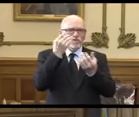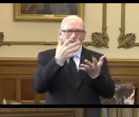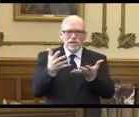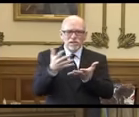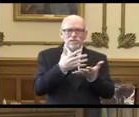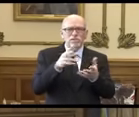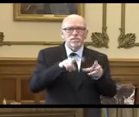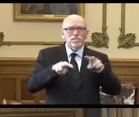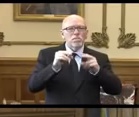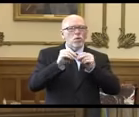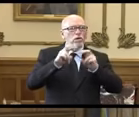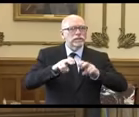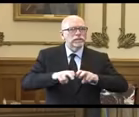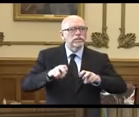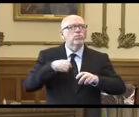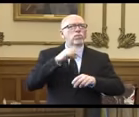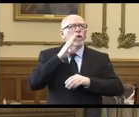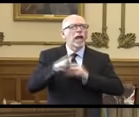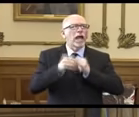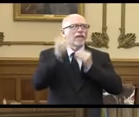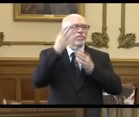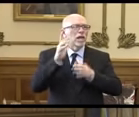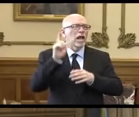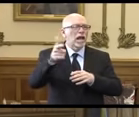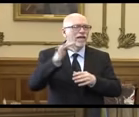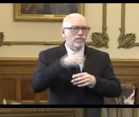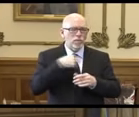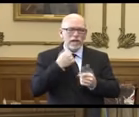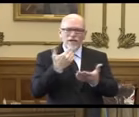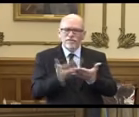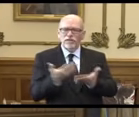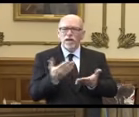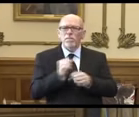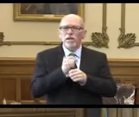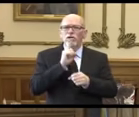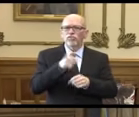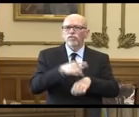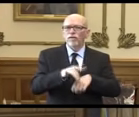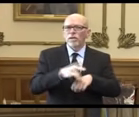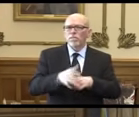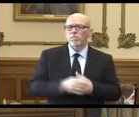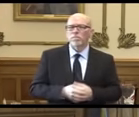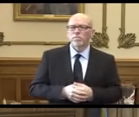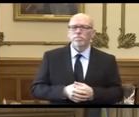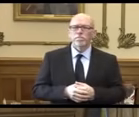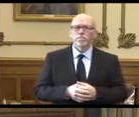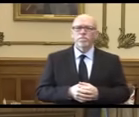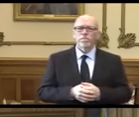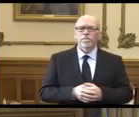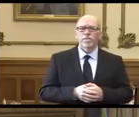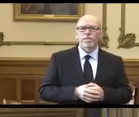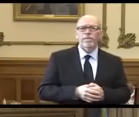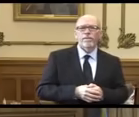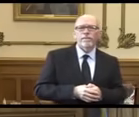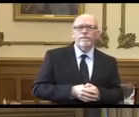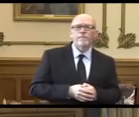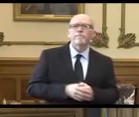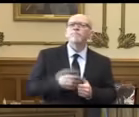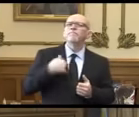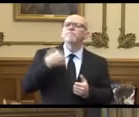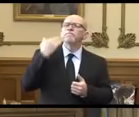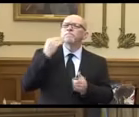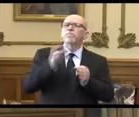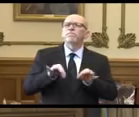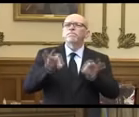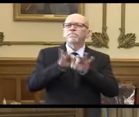it, and we'll add information as it's verified and becomes available. Lastly, I know how important it is